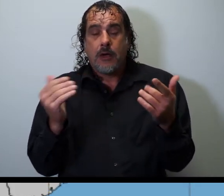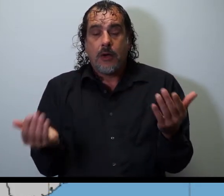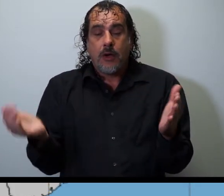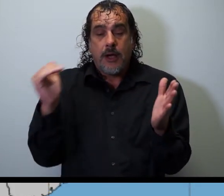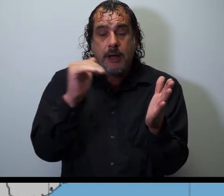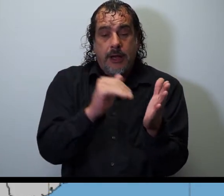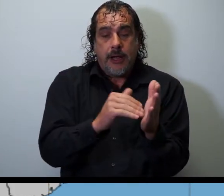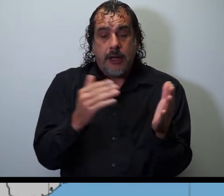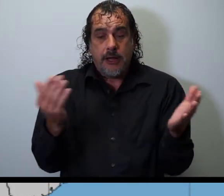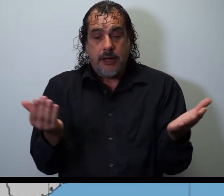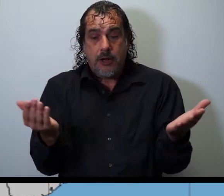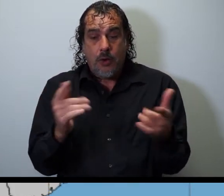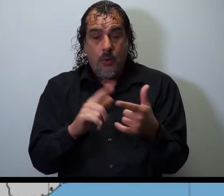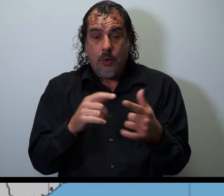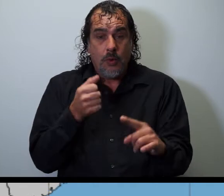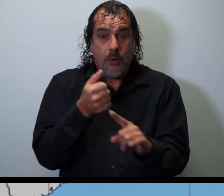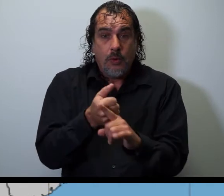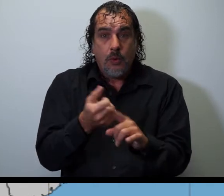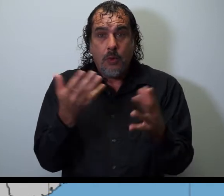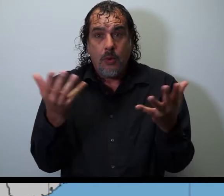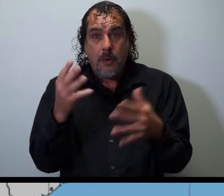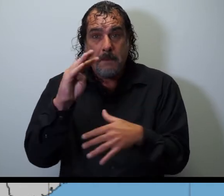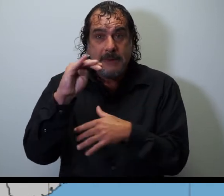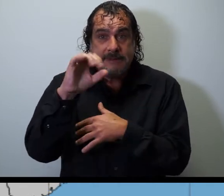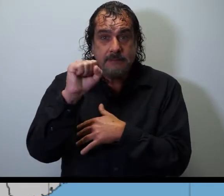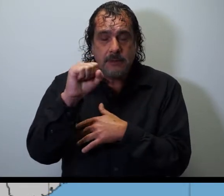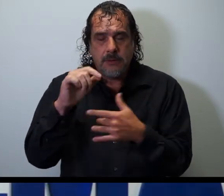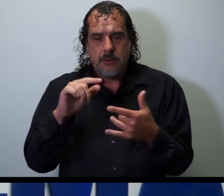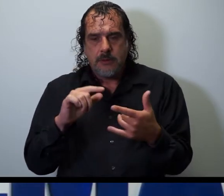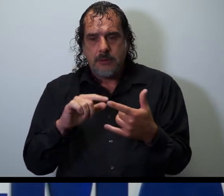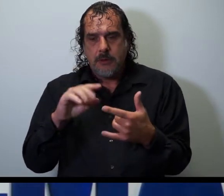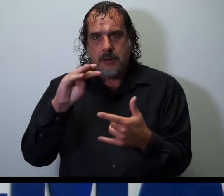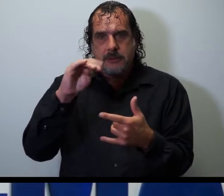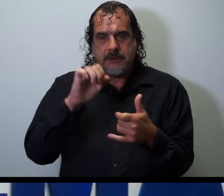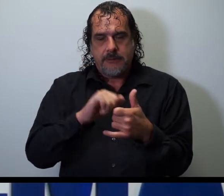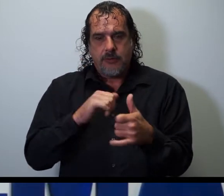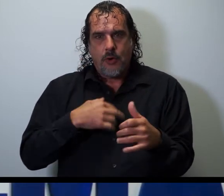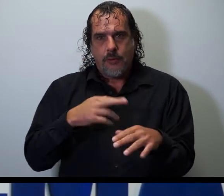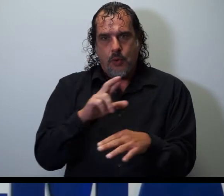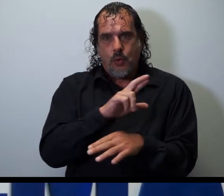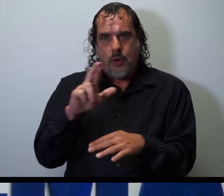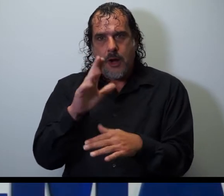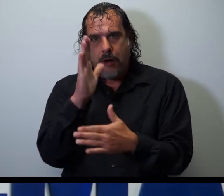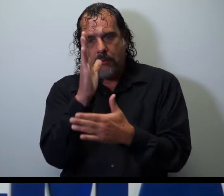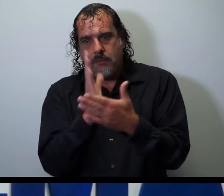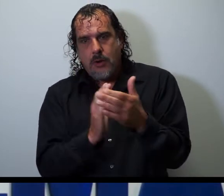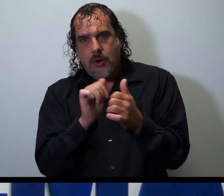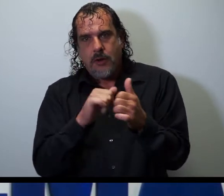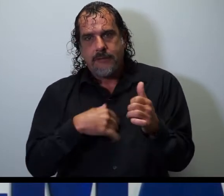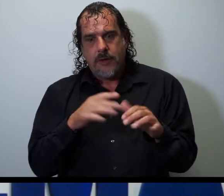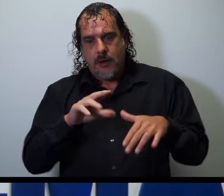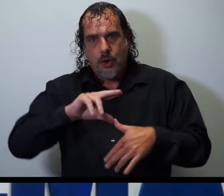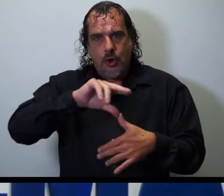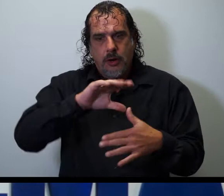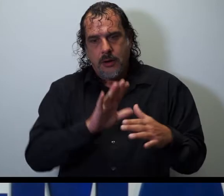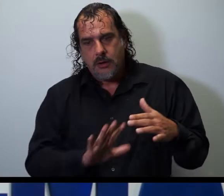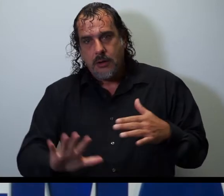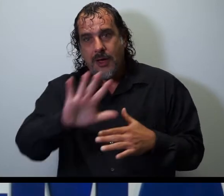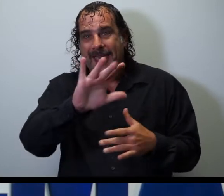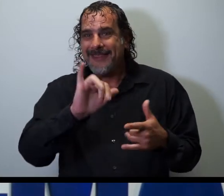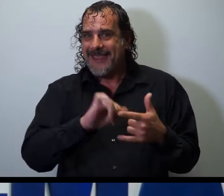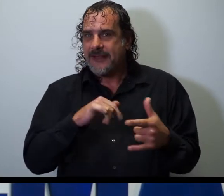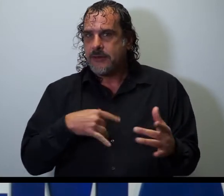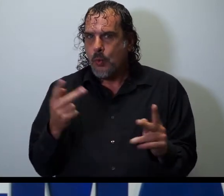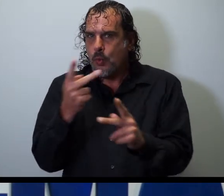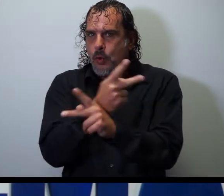here again, what's going to be the effects for Mississippi? So Mississippi finds itself on the right side of the storm, which means we're on really